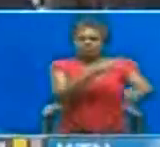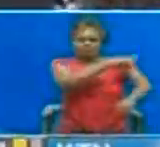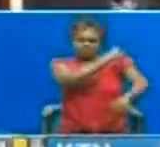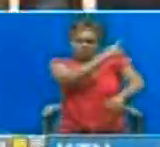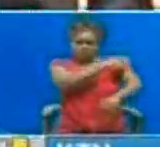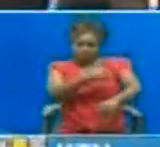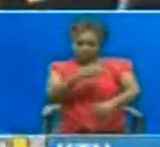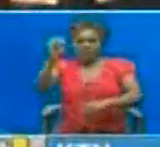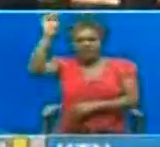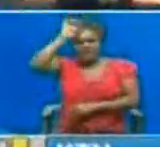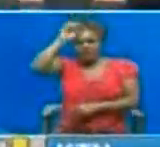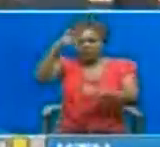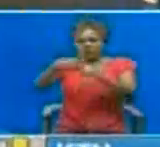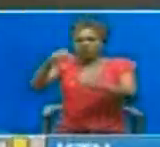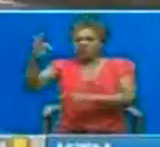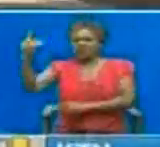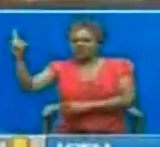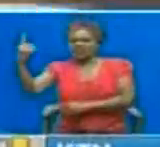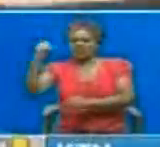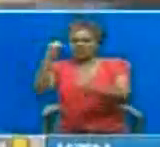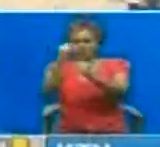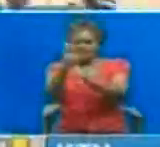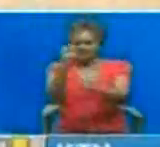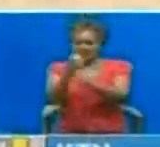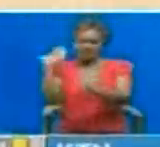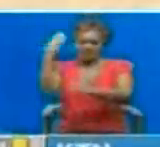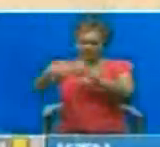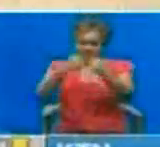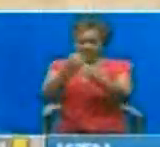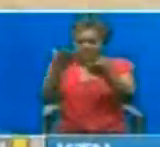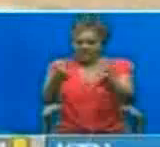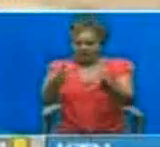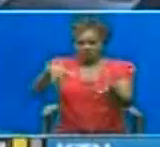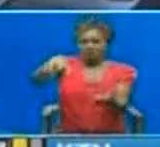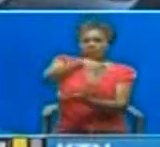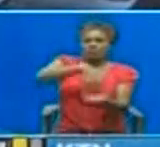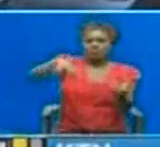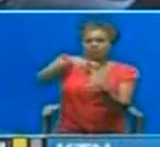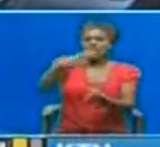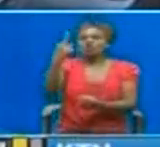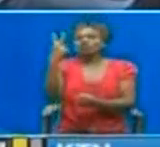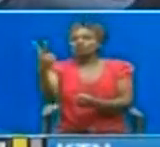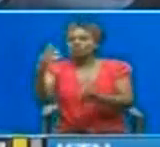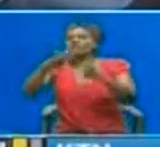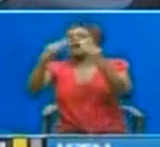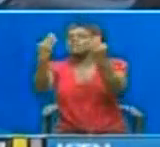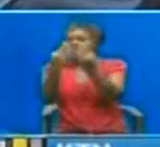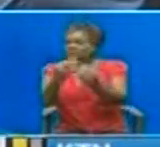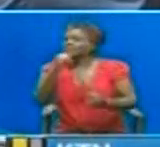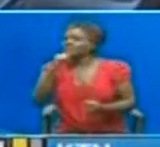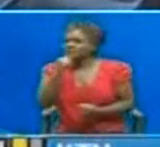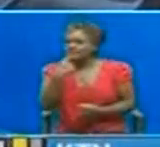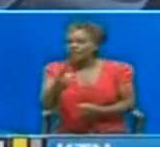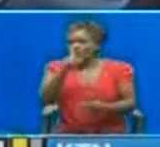mortuary in Eldoret since December 31st last year, is now at the center of controversy, with two families strongly